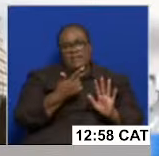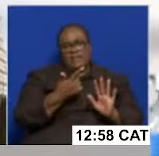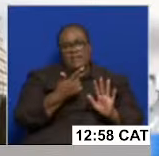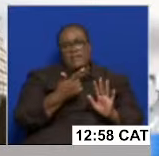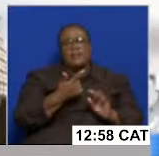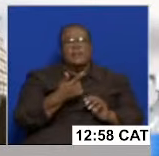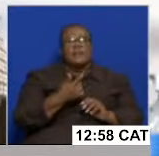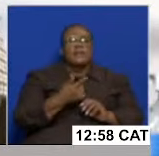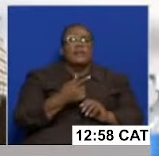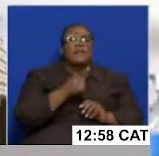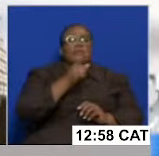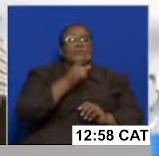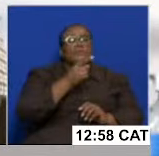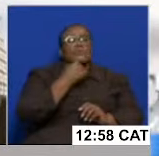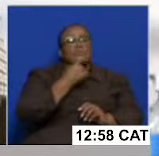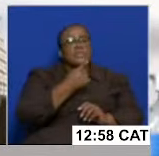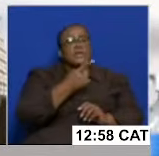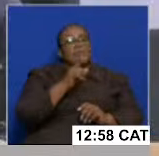Magagula.